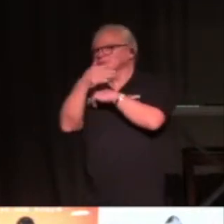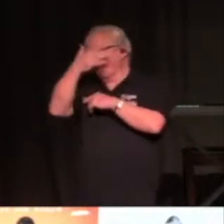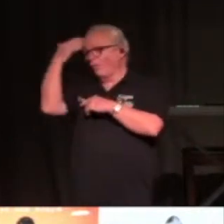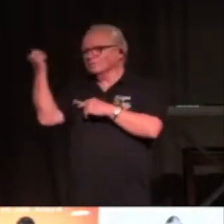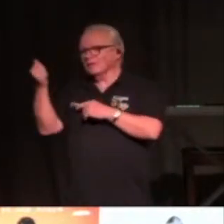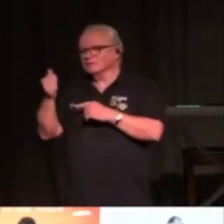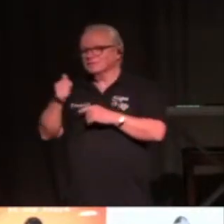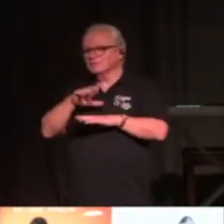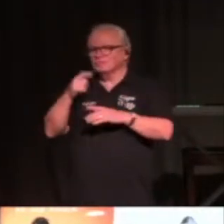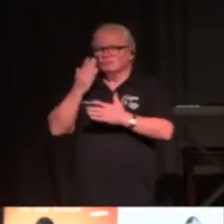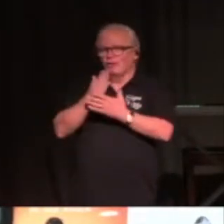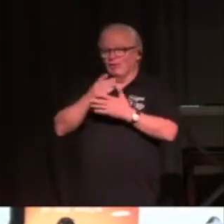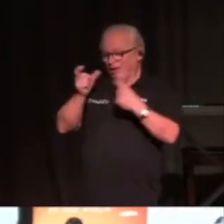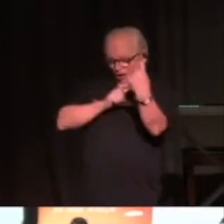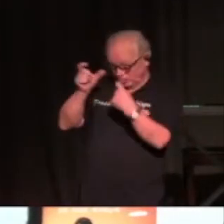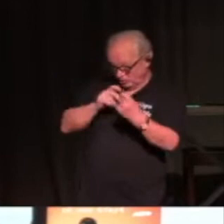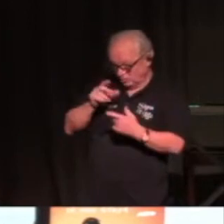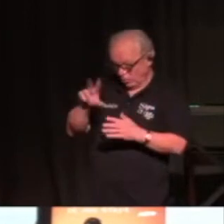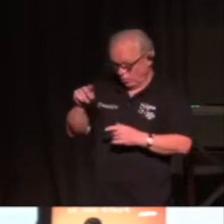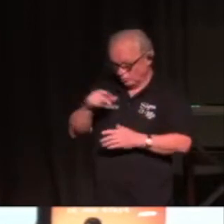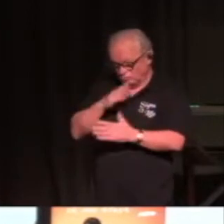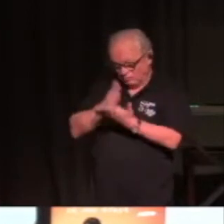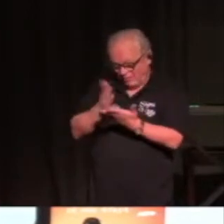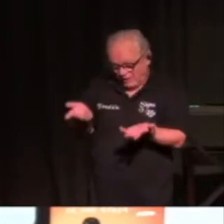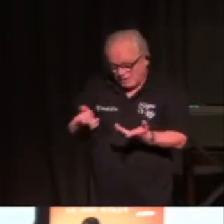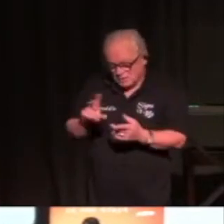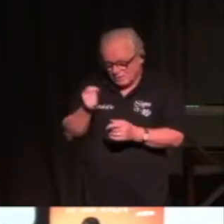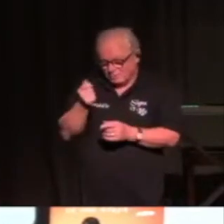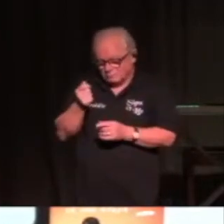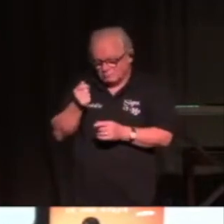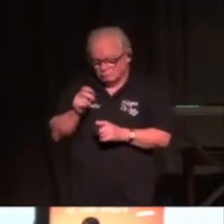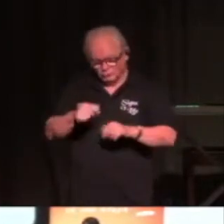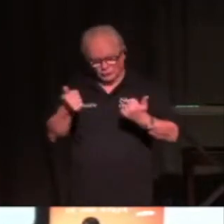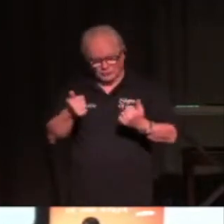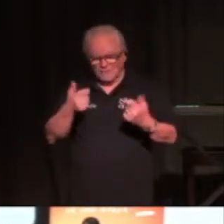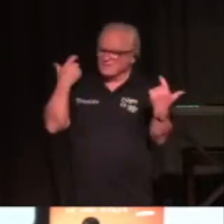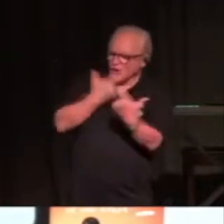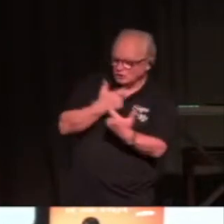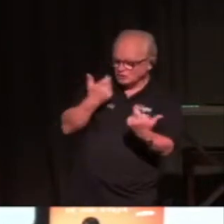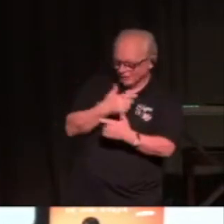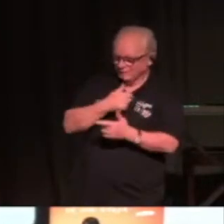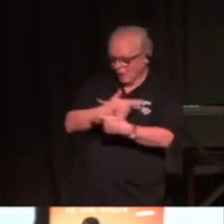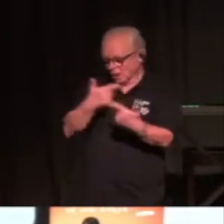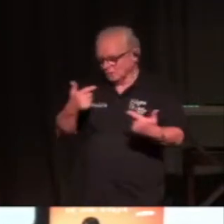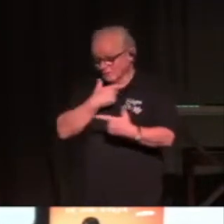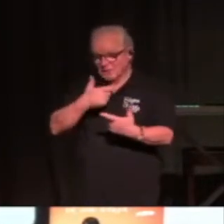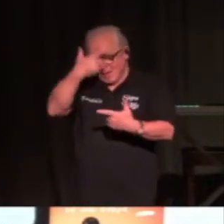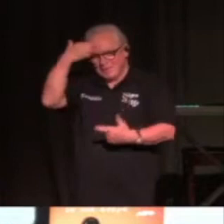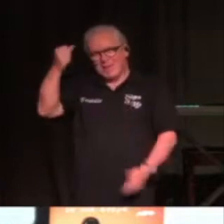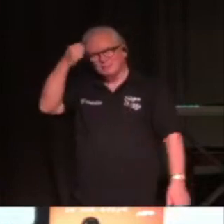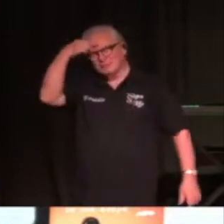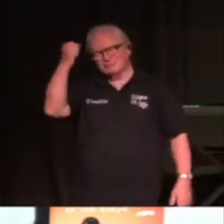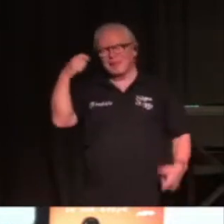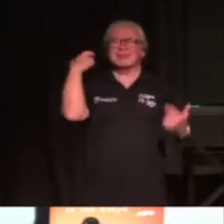we don't really argue ever. We just have some real good fun, and we have memories that we laugh at